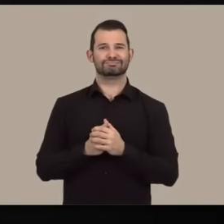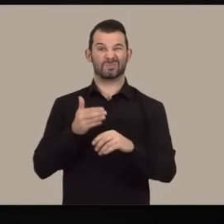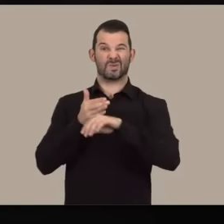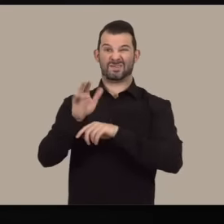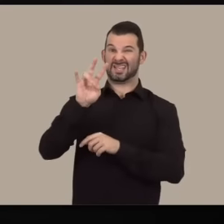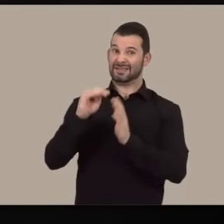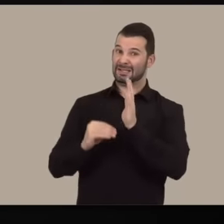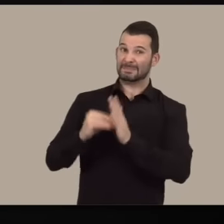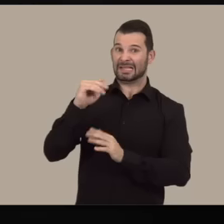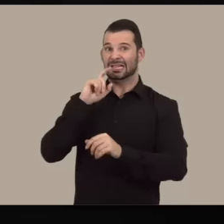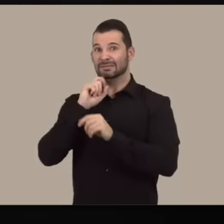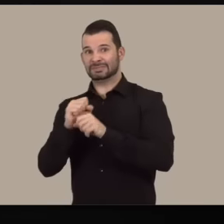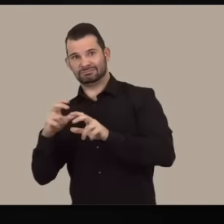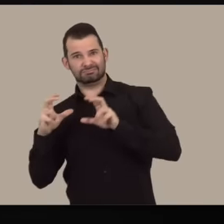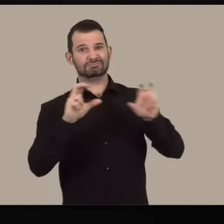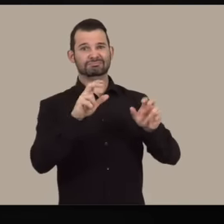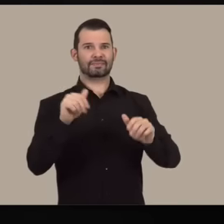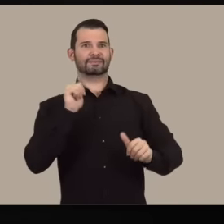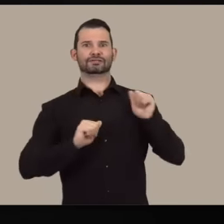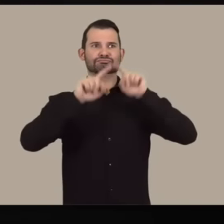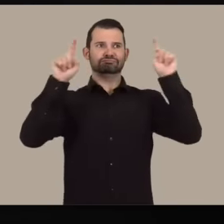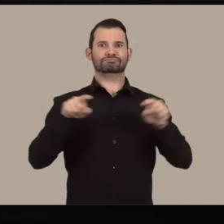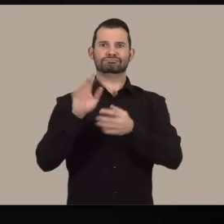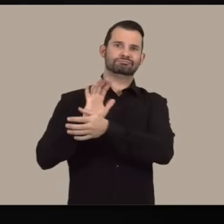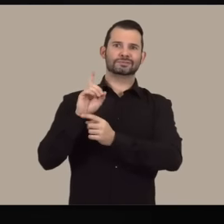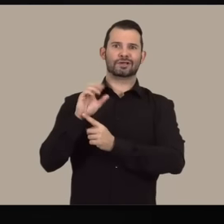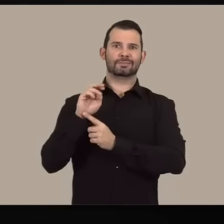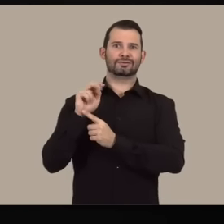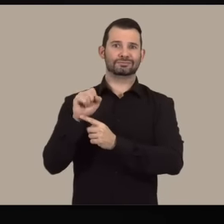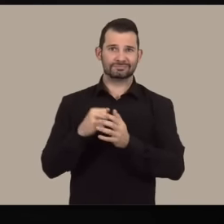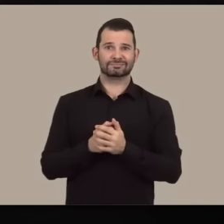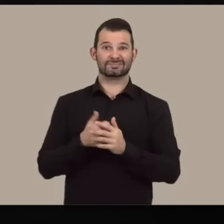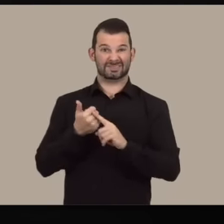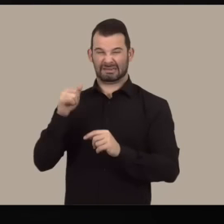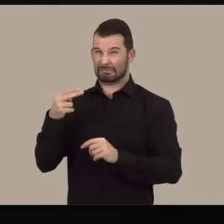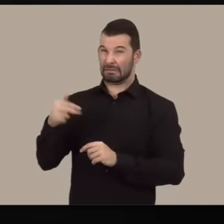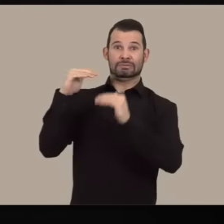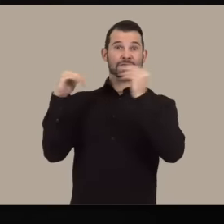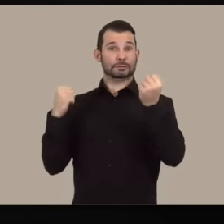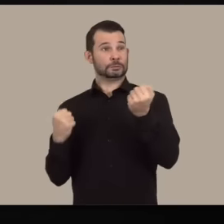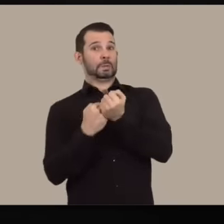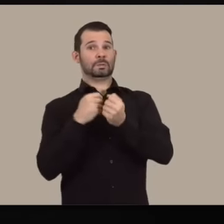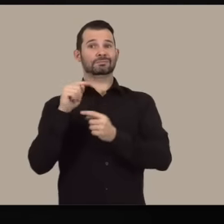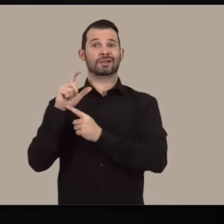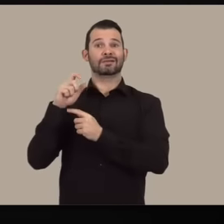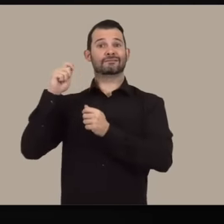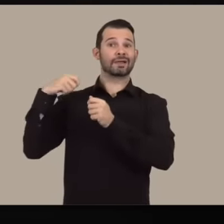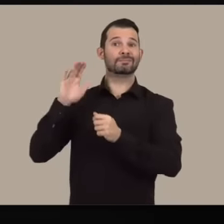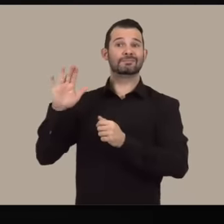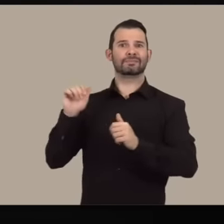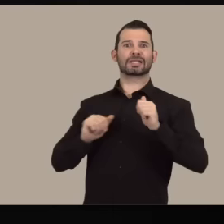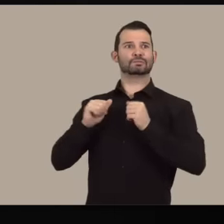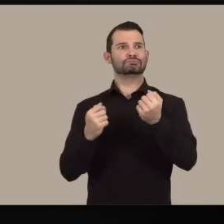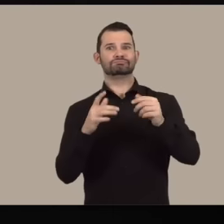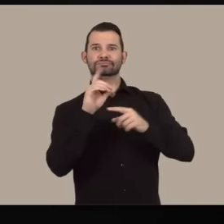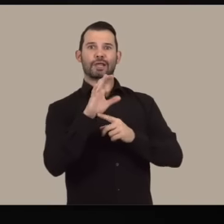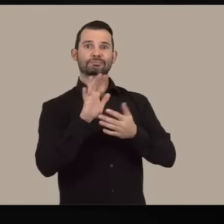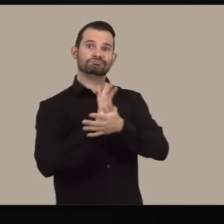$7 million went into theatrical documentaries. This is the highest level of support in Telefilm's